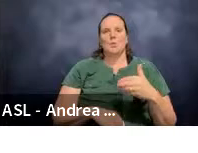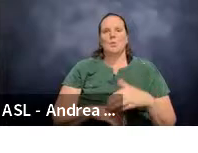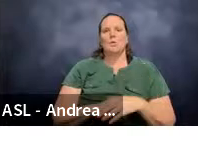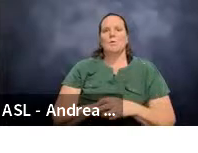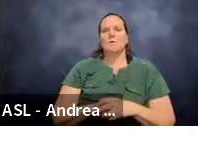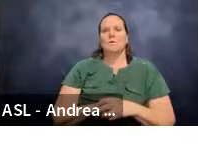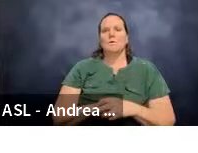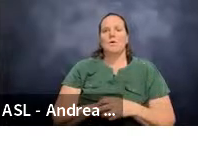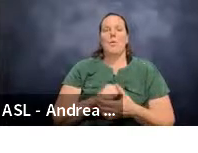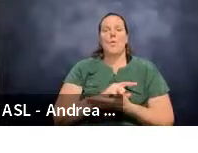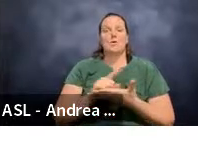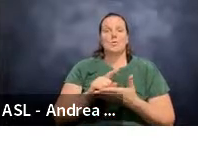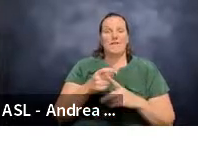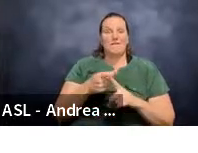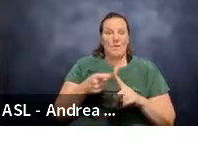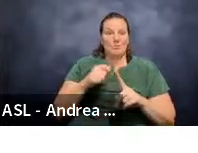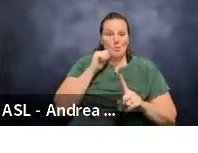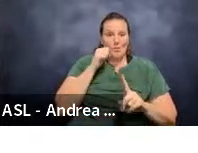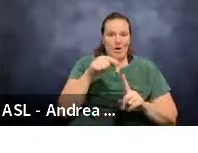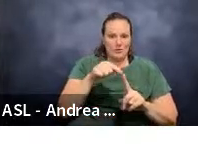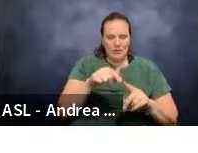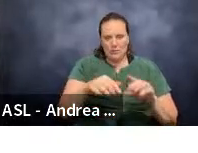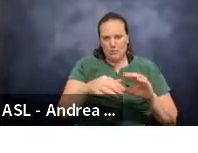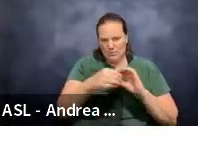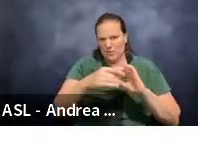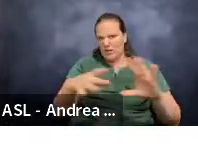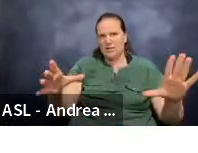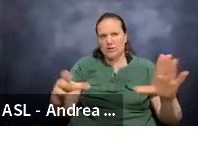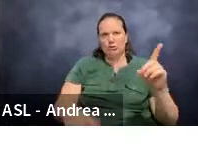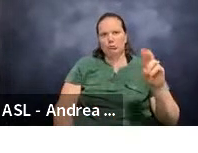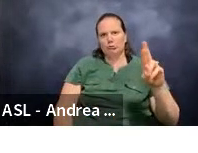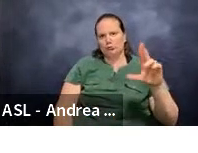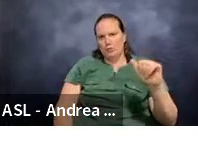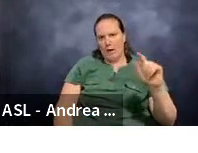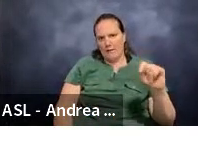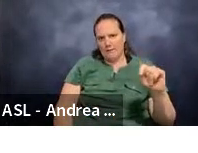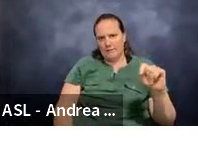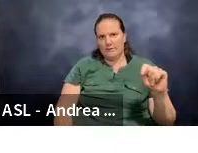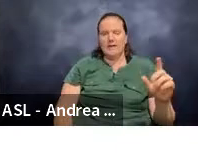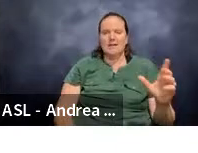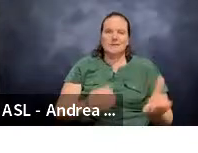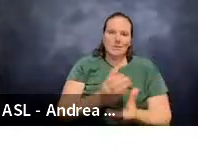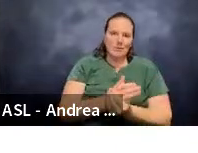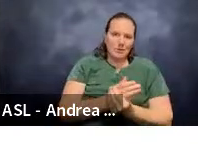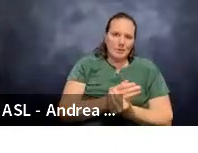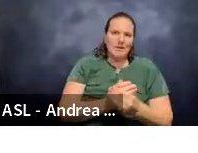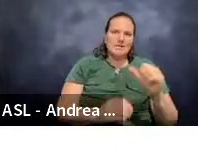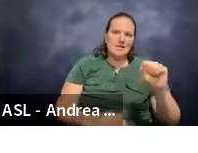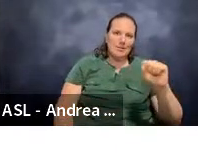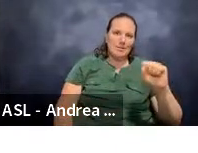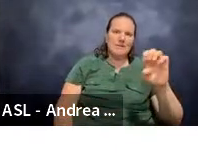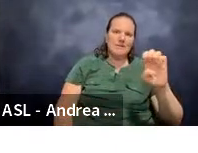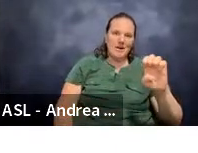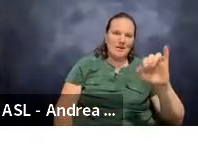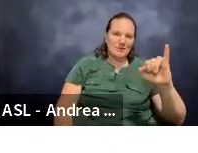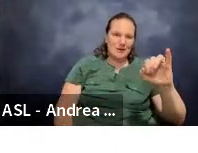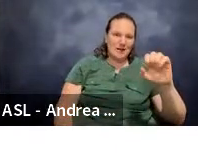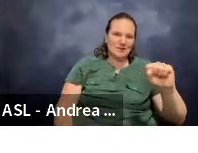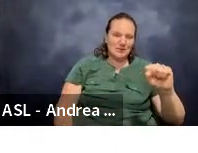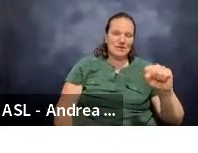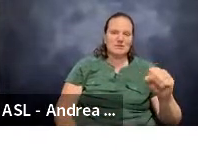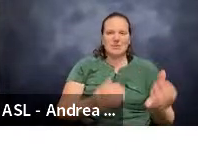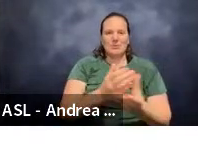week from tomorrow. We will be releasing our draft supplemental environmental impact statement, and we will